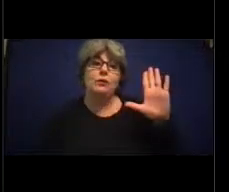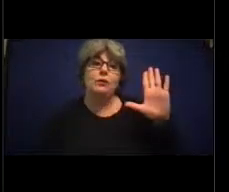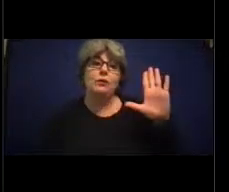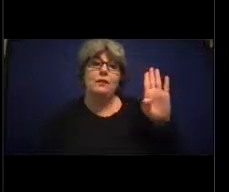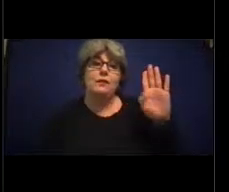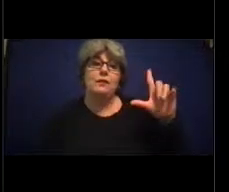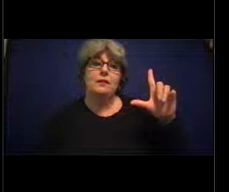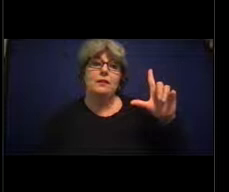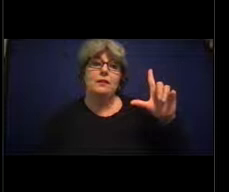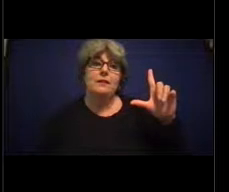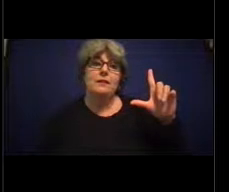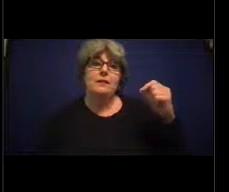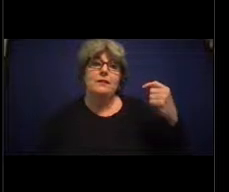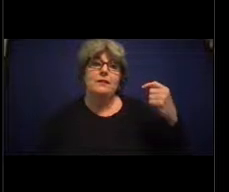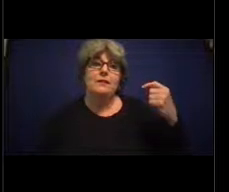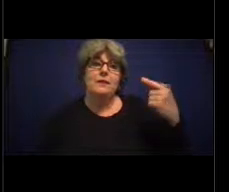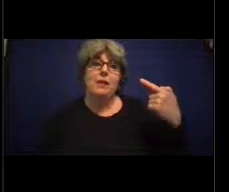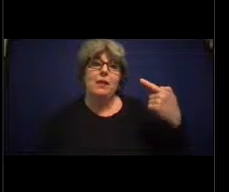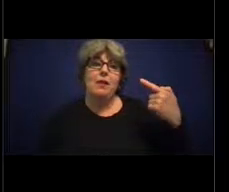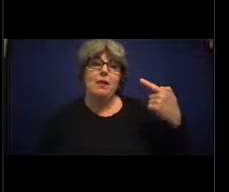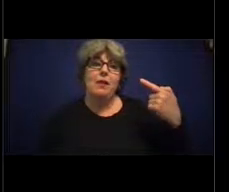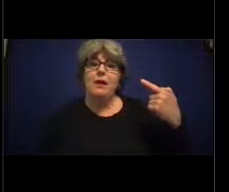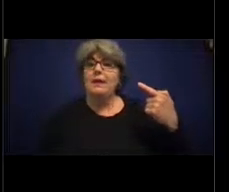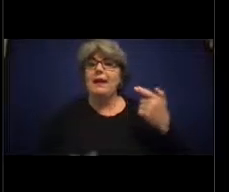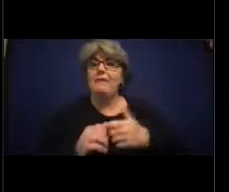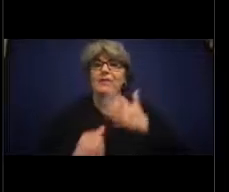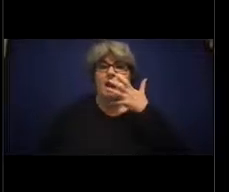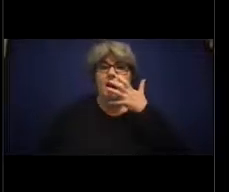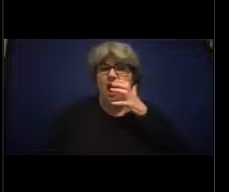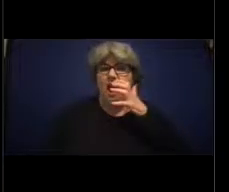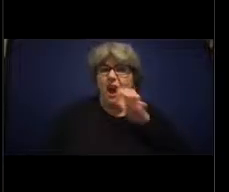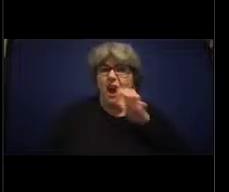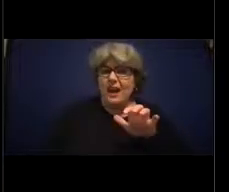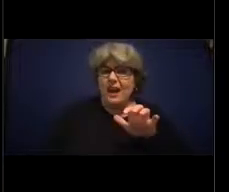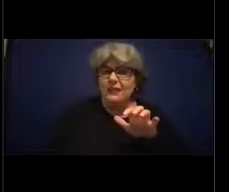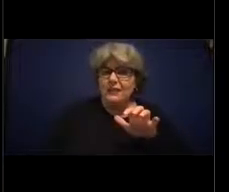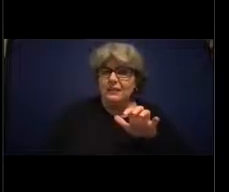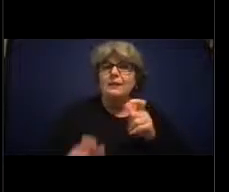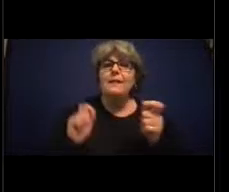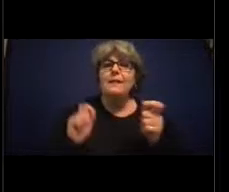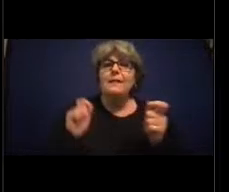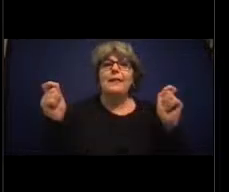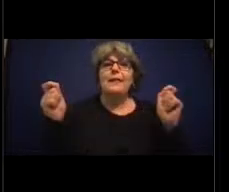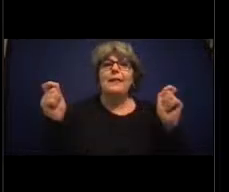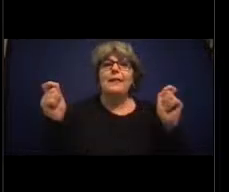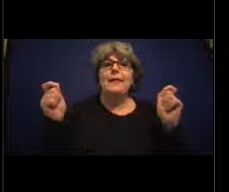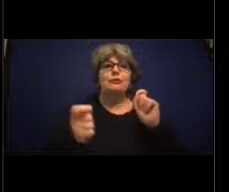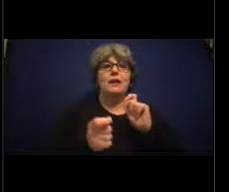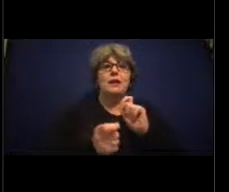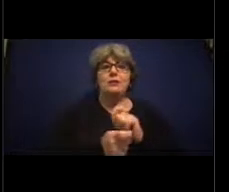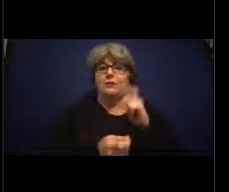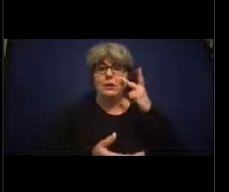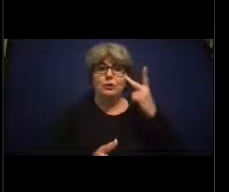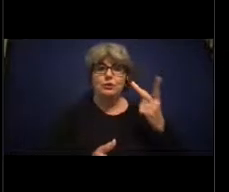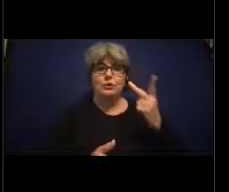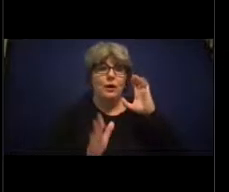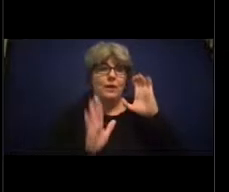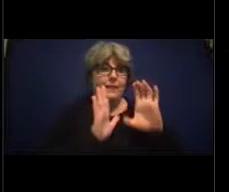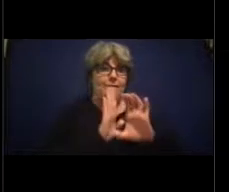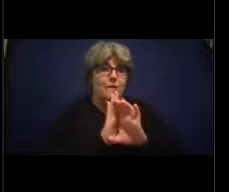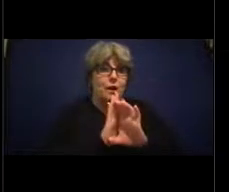conditions that basically made everything super warm. And that really changed how the ecosystem looked. Just as we saw in the photo, it caused this